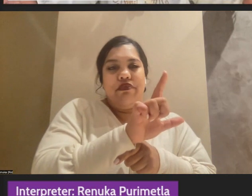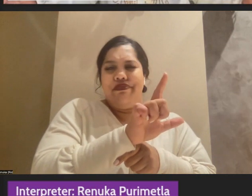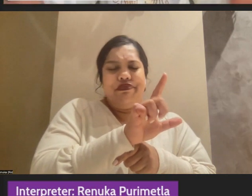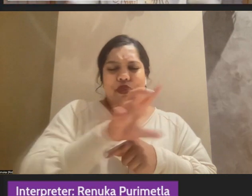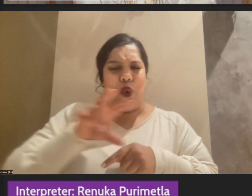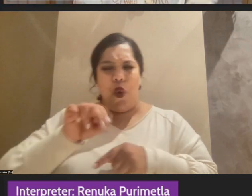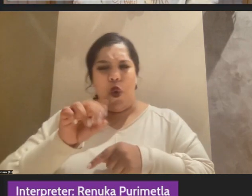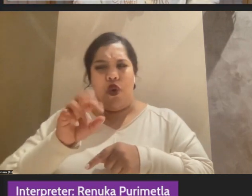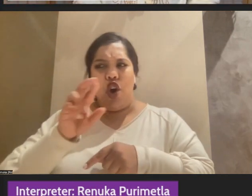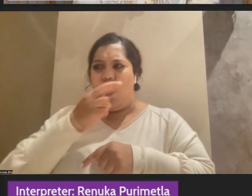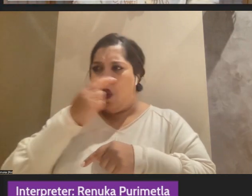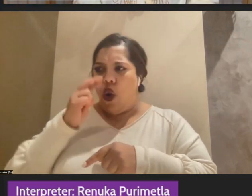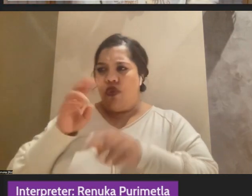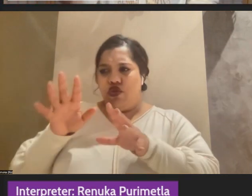it is.